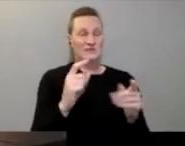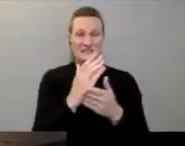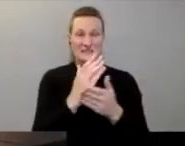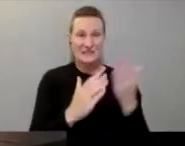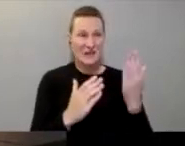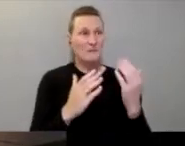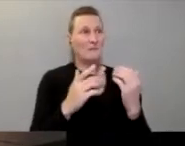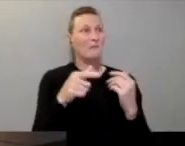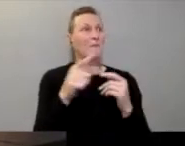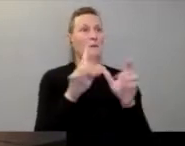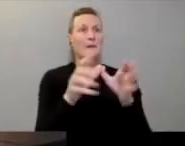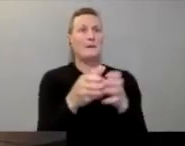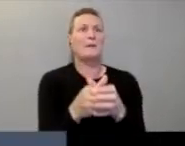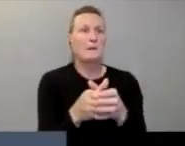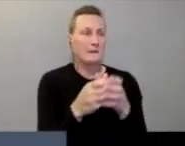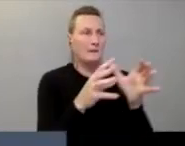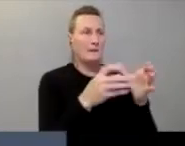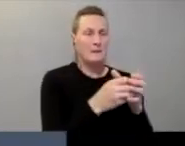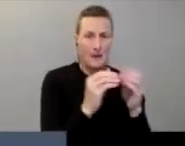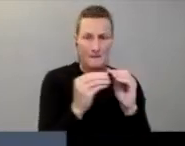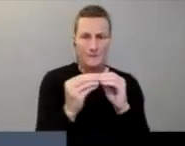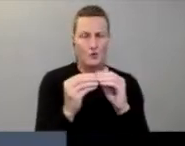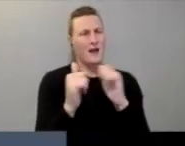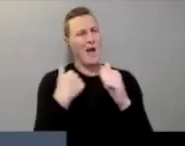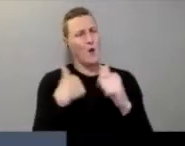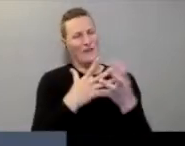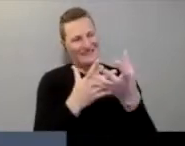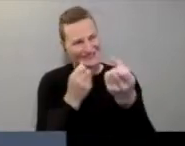future. I think that's the end of my slides.